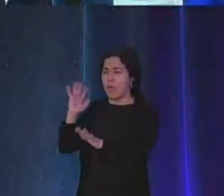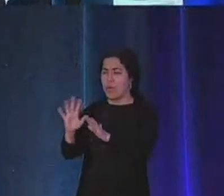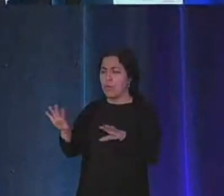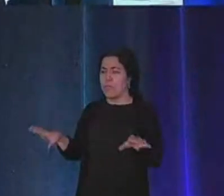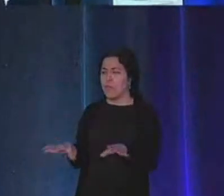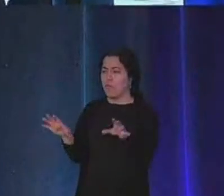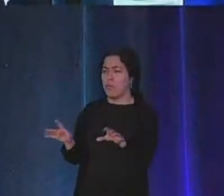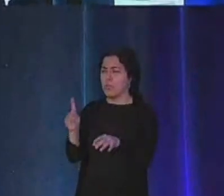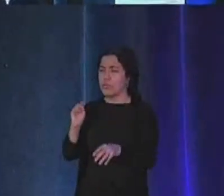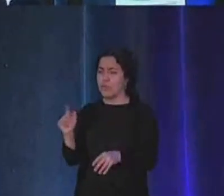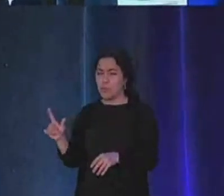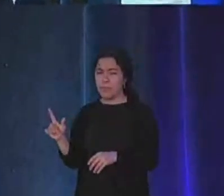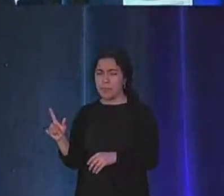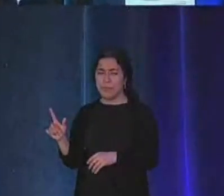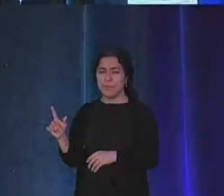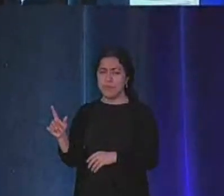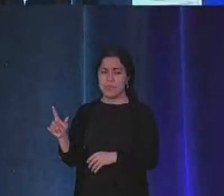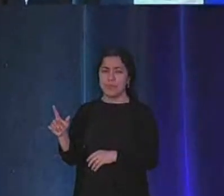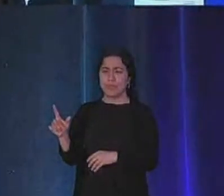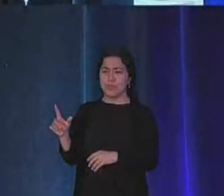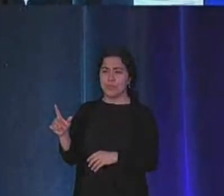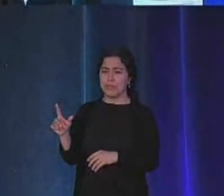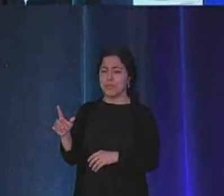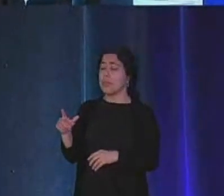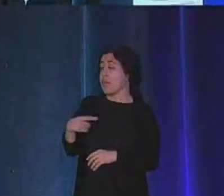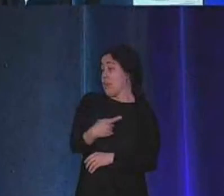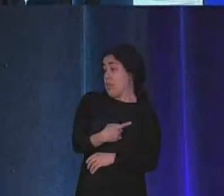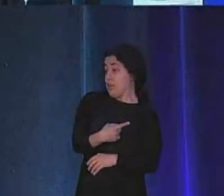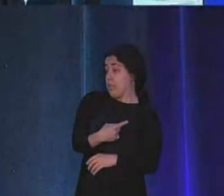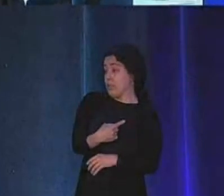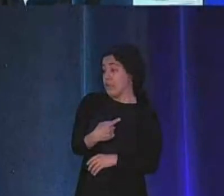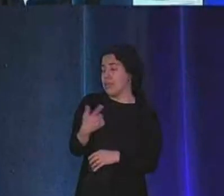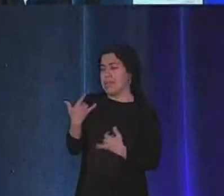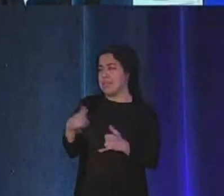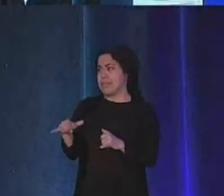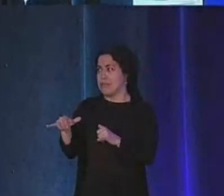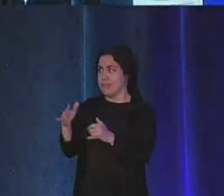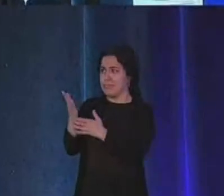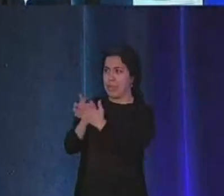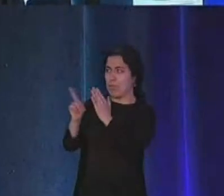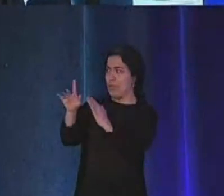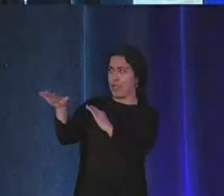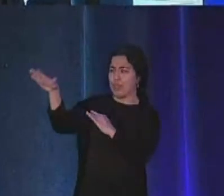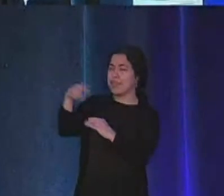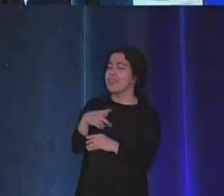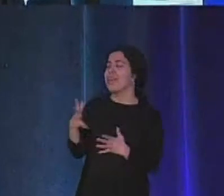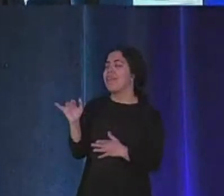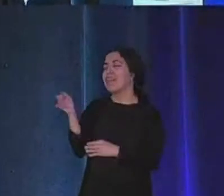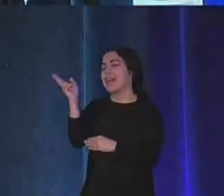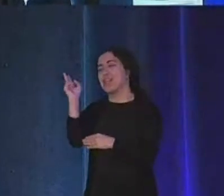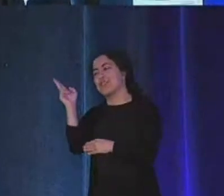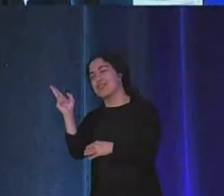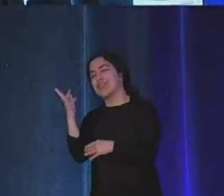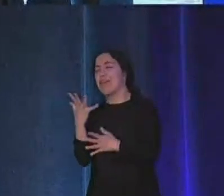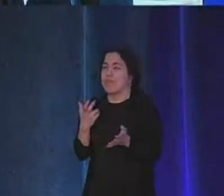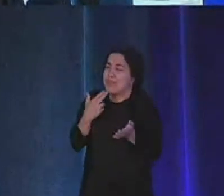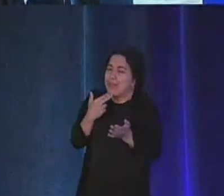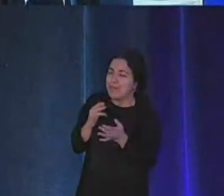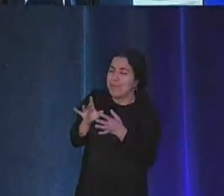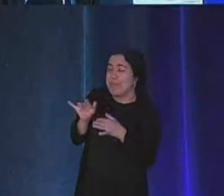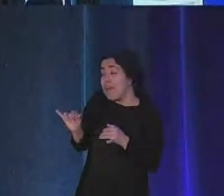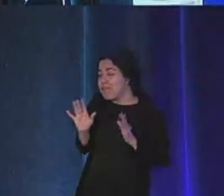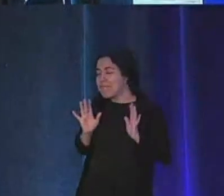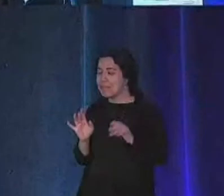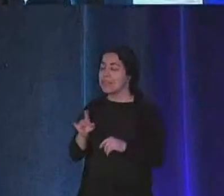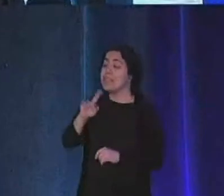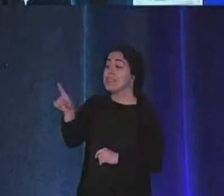tool out there. You know, it's still, you know, in the wild. So this is kind of like a history play. I just wanted to be cute. And